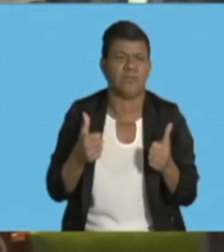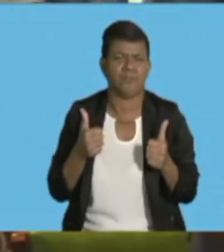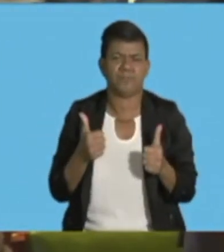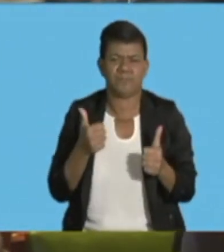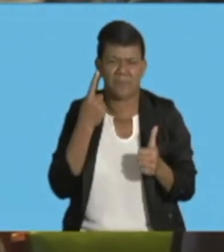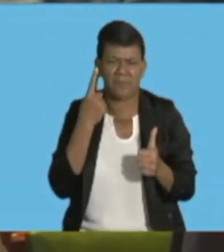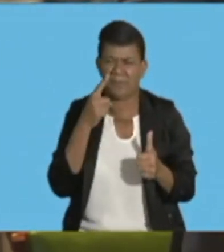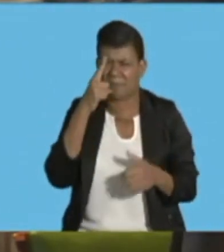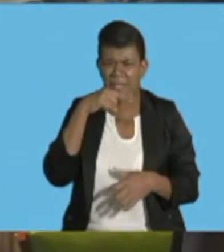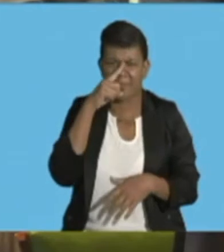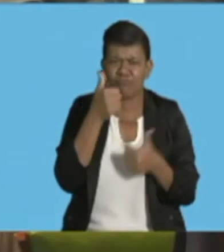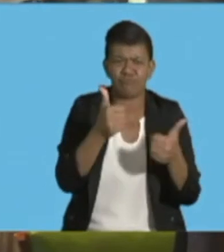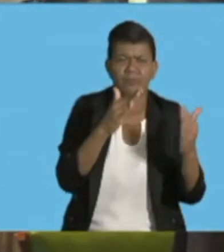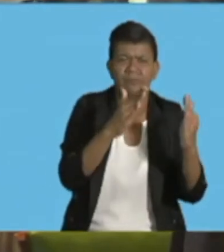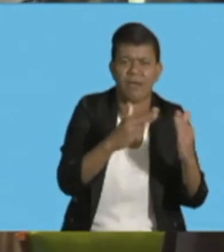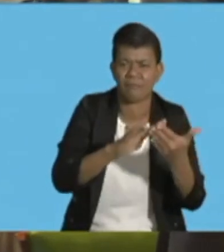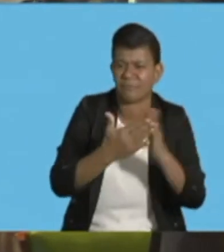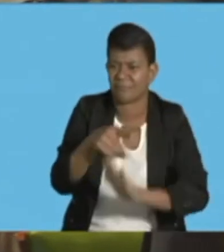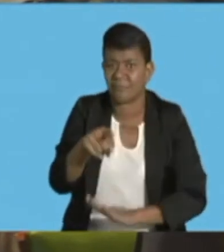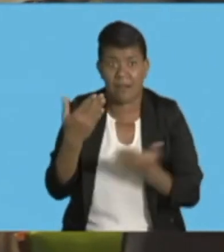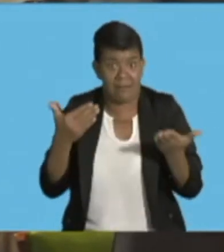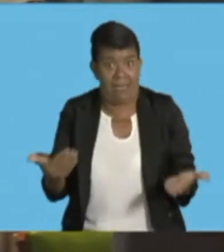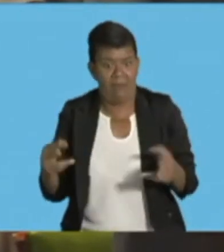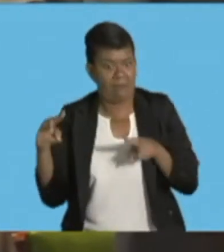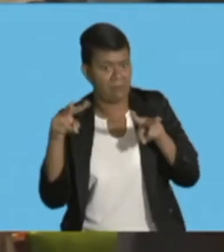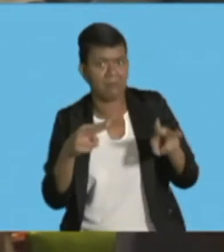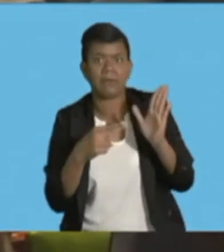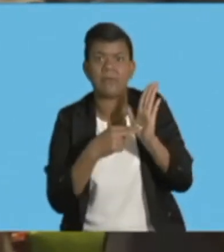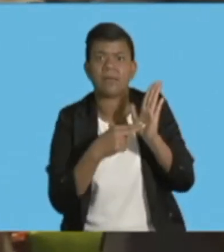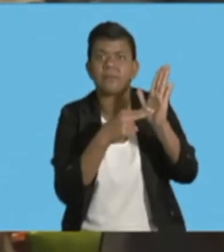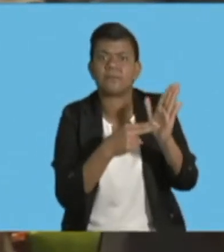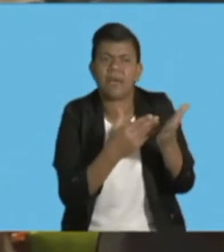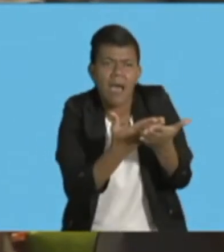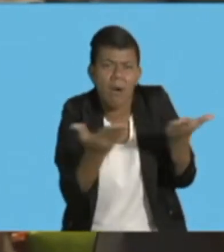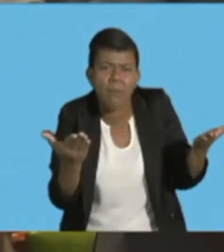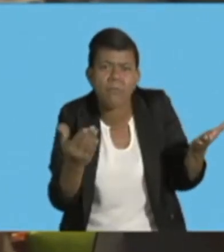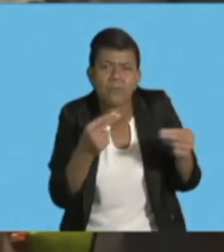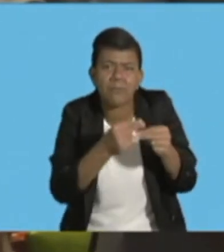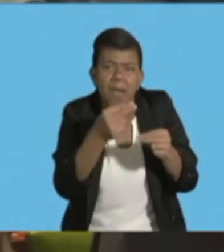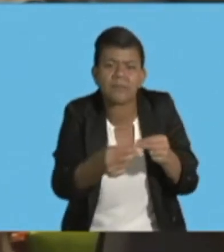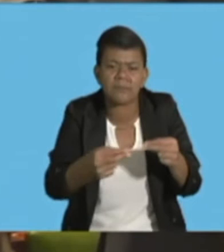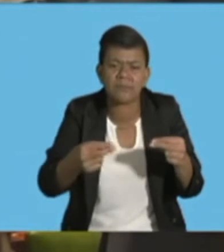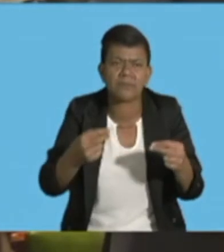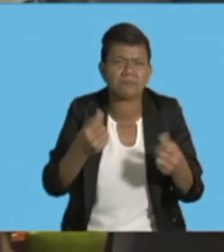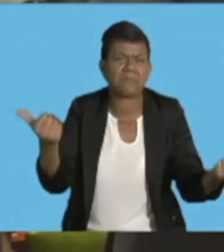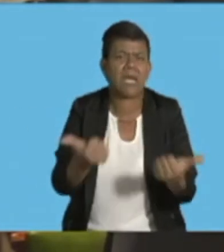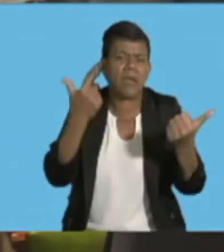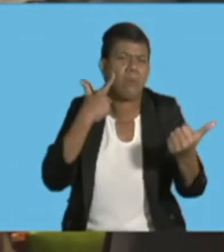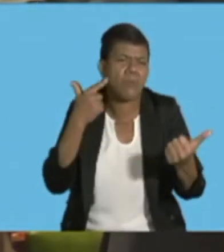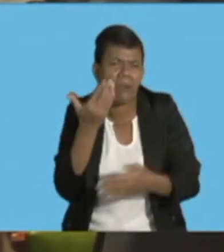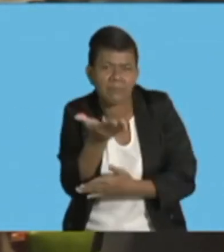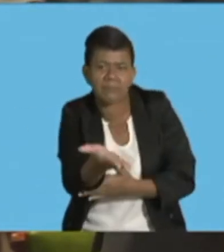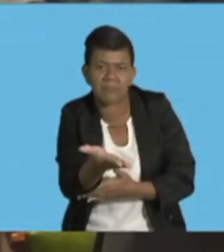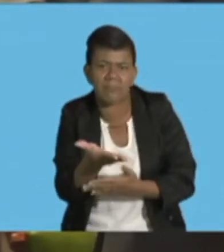we now currently looking at the Nandi River Rehabilitation Program, and because of the fantastic amount of work and in-depth work that has been put